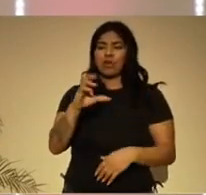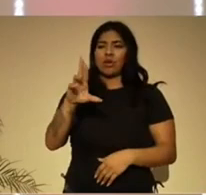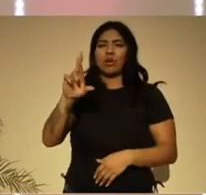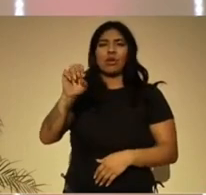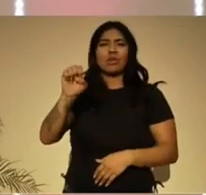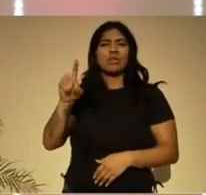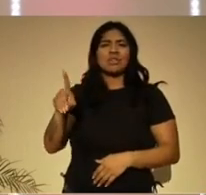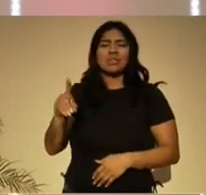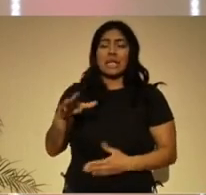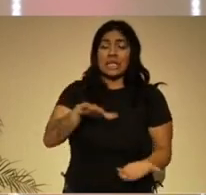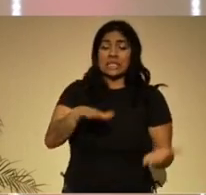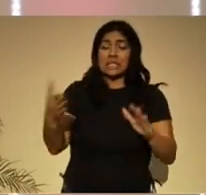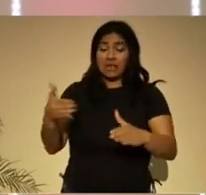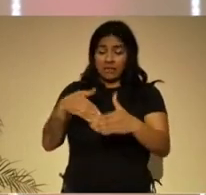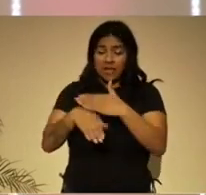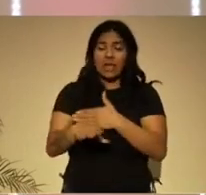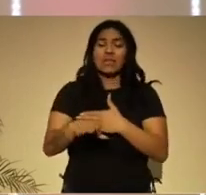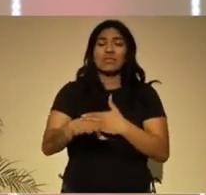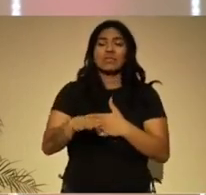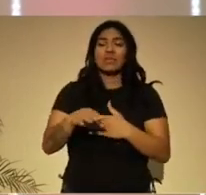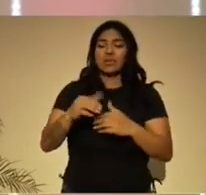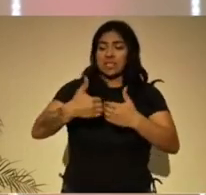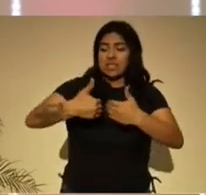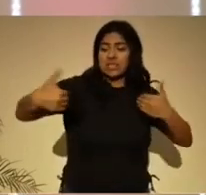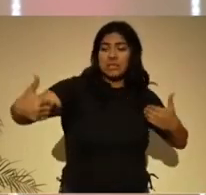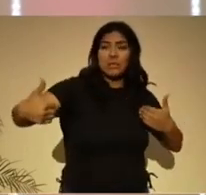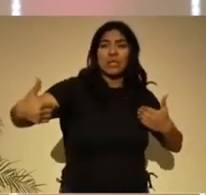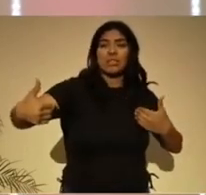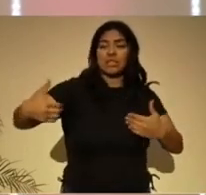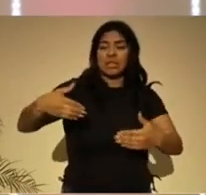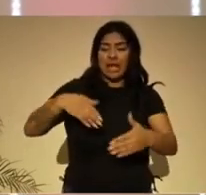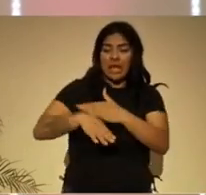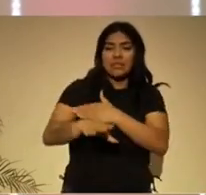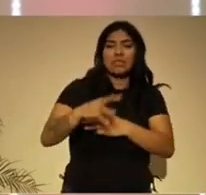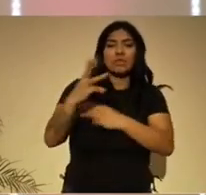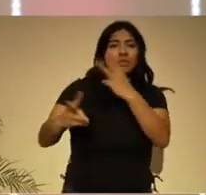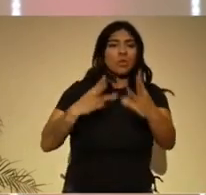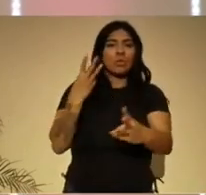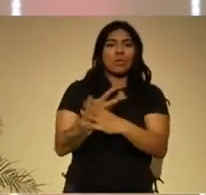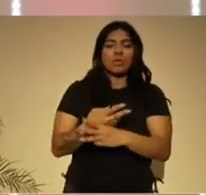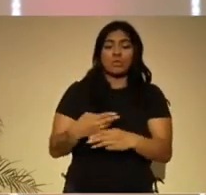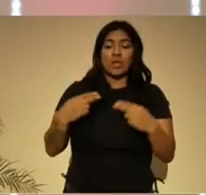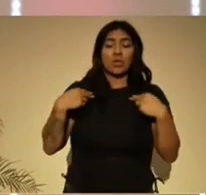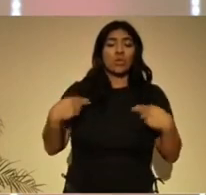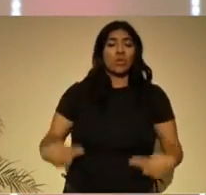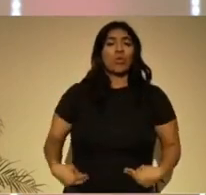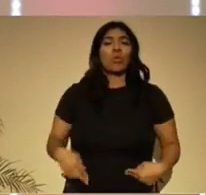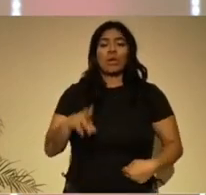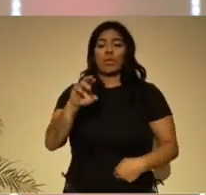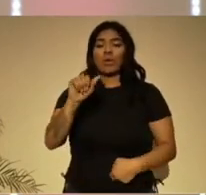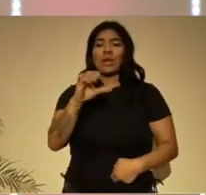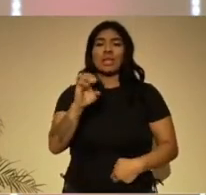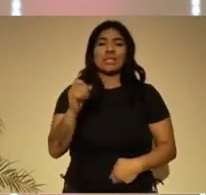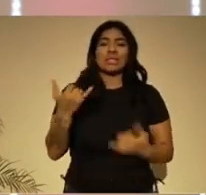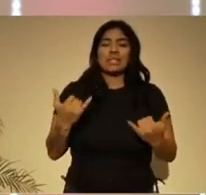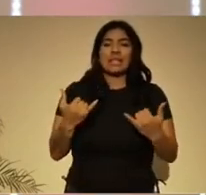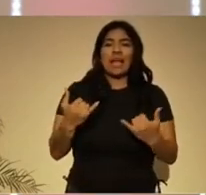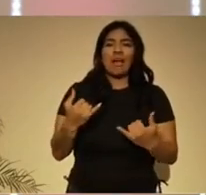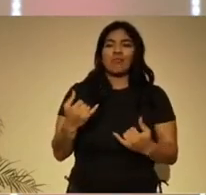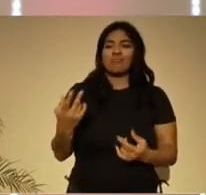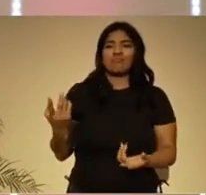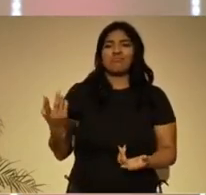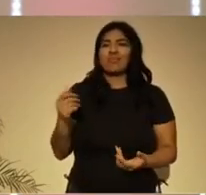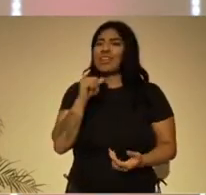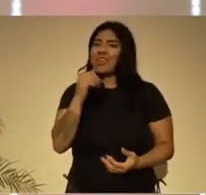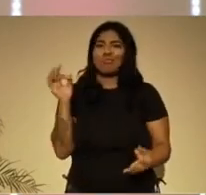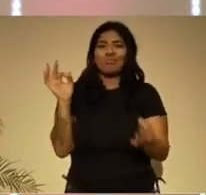death came into the world. Separation, alienation. All of a sudden, the human race was now flawed, imperfect.